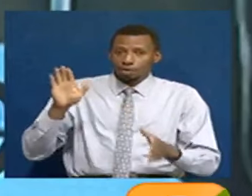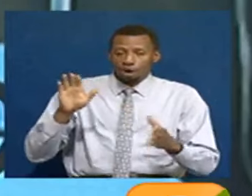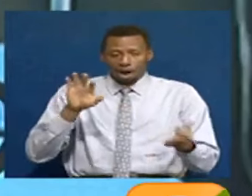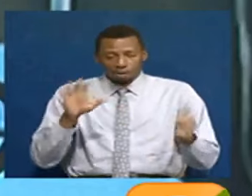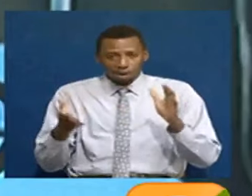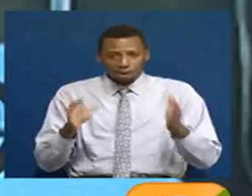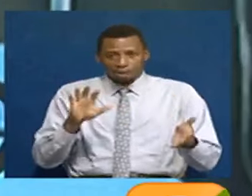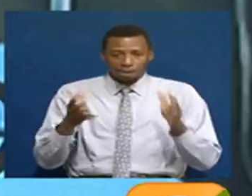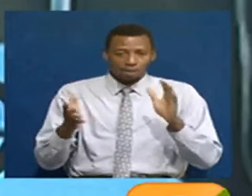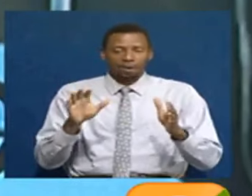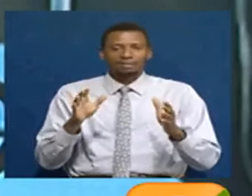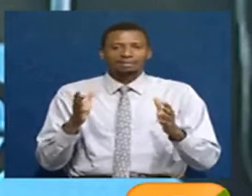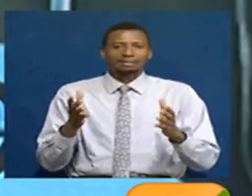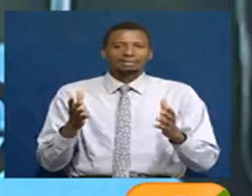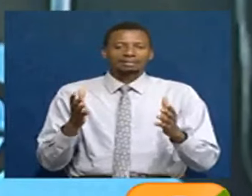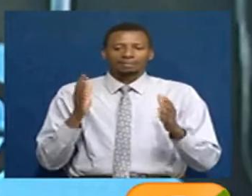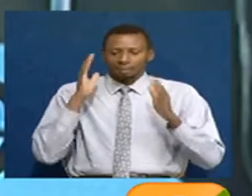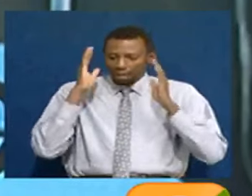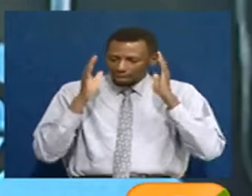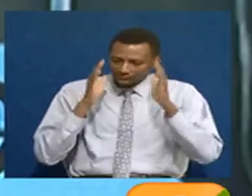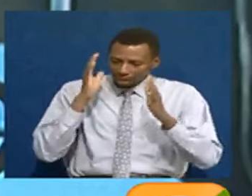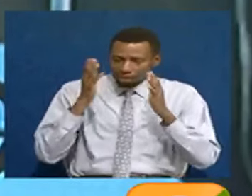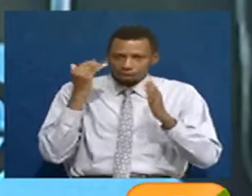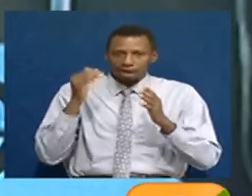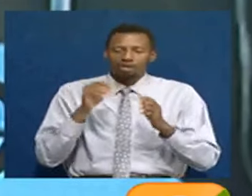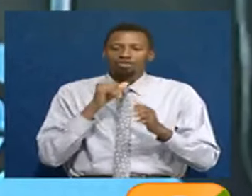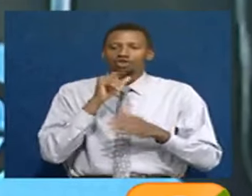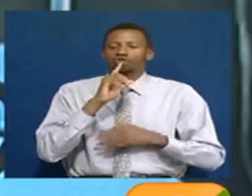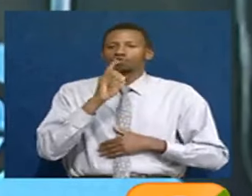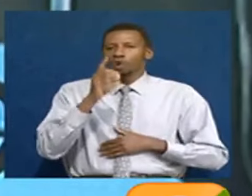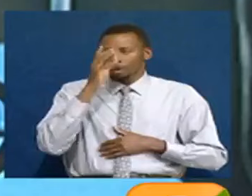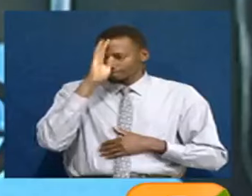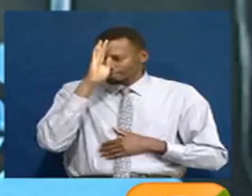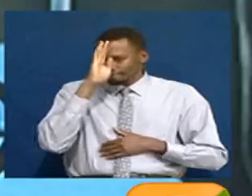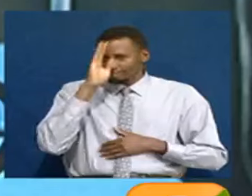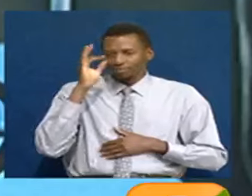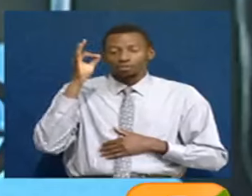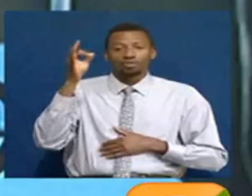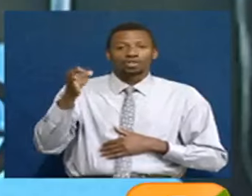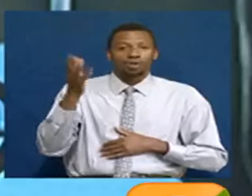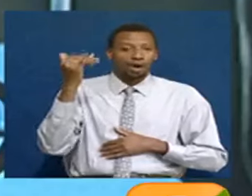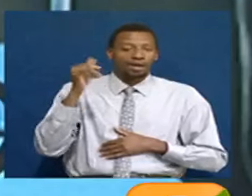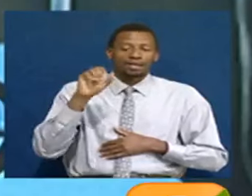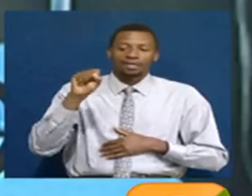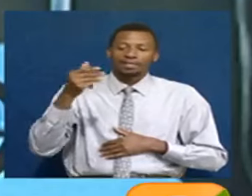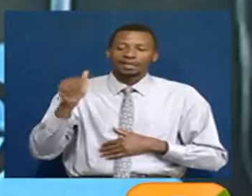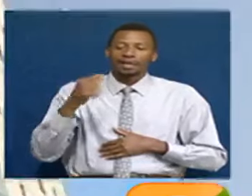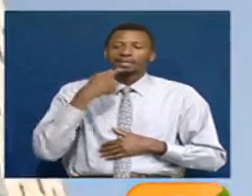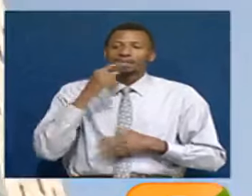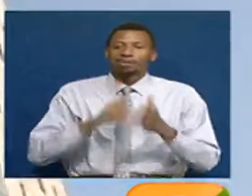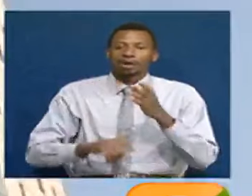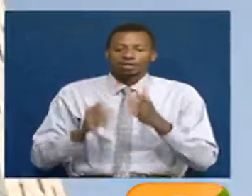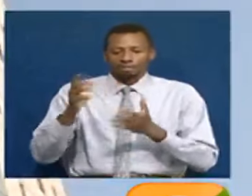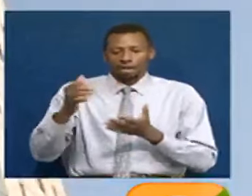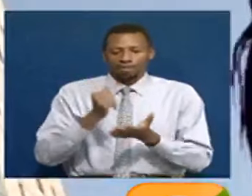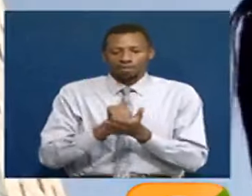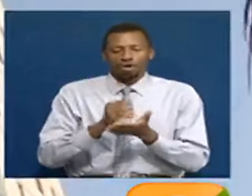SHA says it is set to advertise for the jobs in not more than 3 weeks.